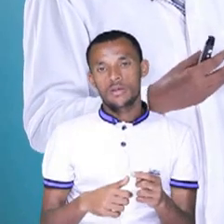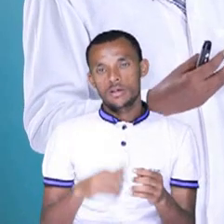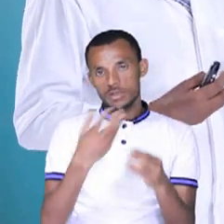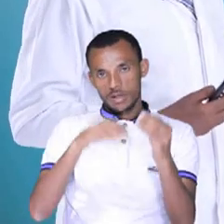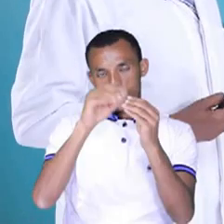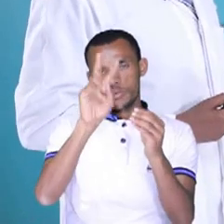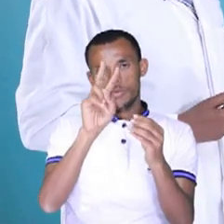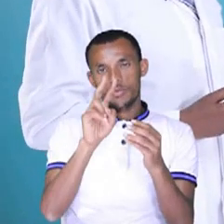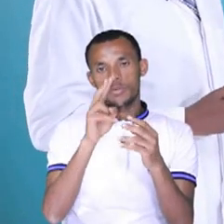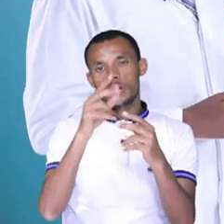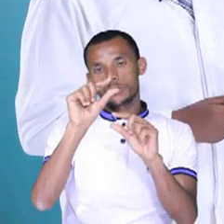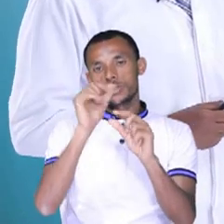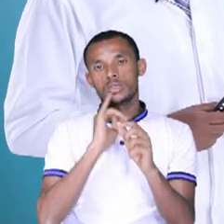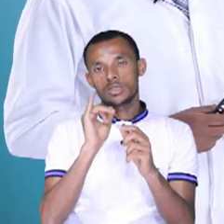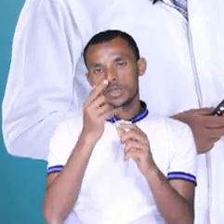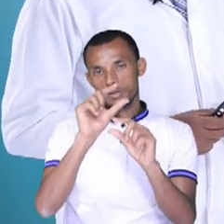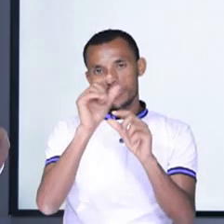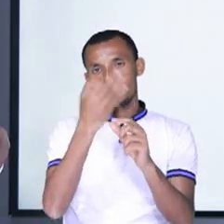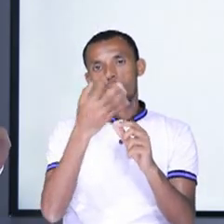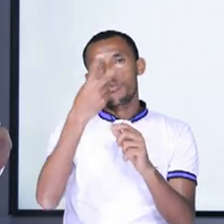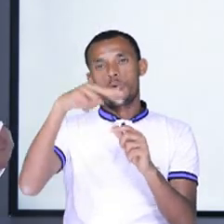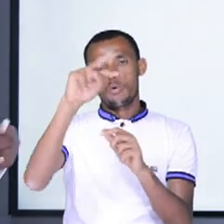of the 2 exponents, it gives the exponent of the power.